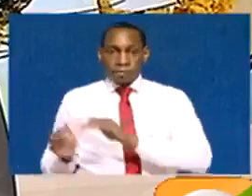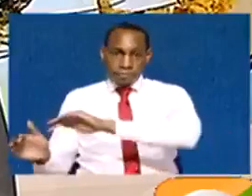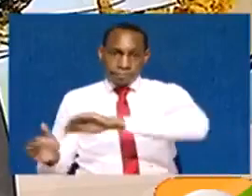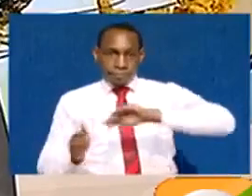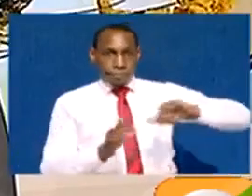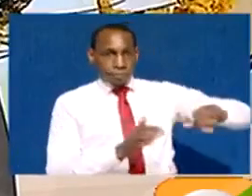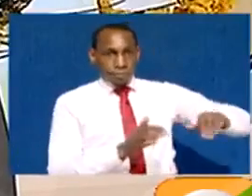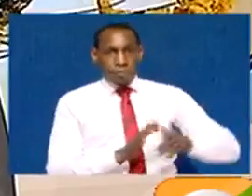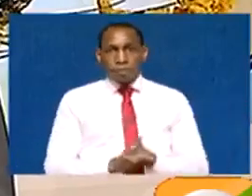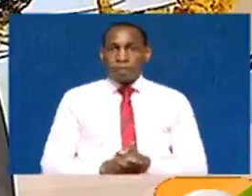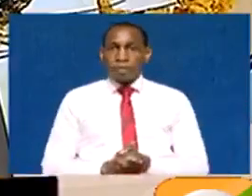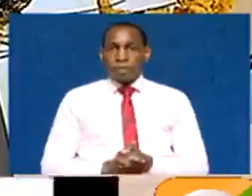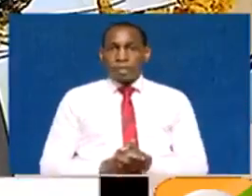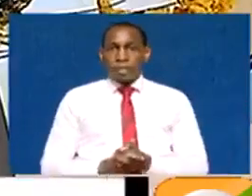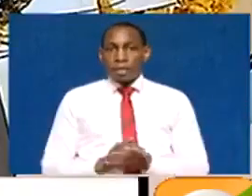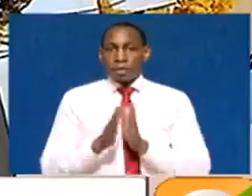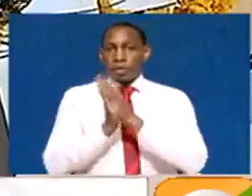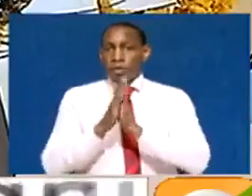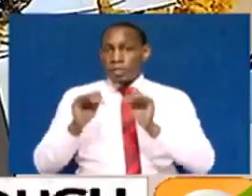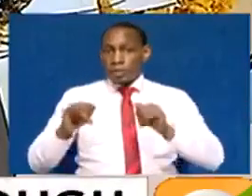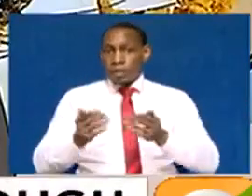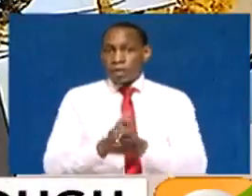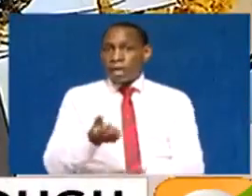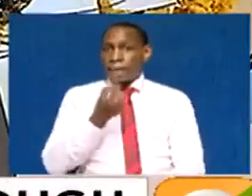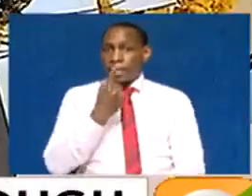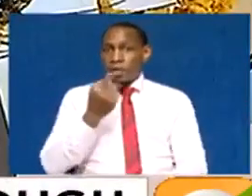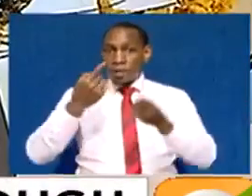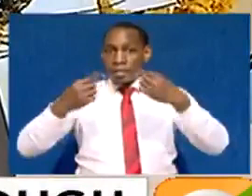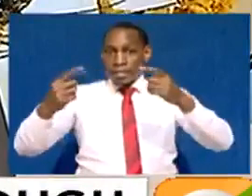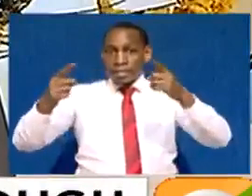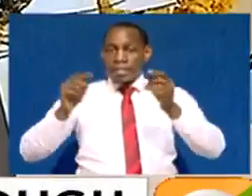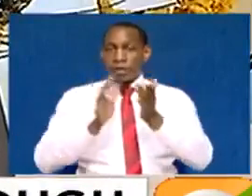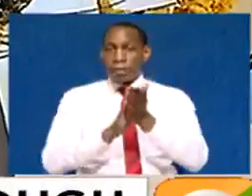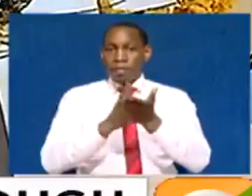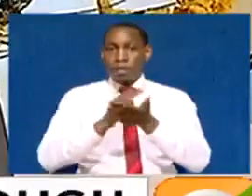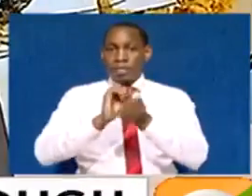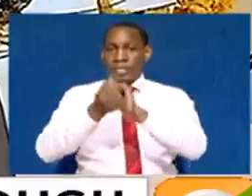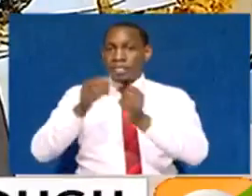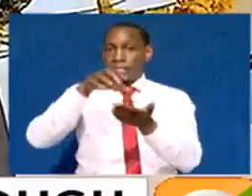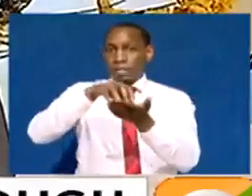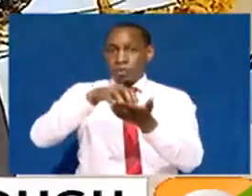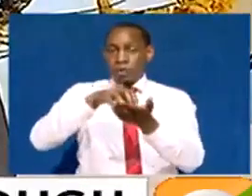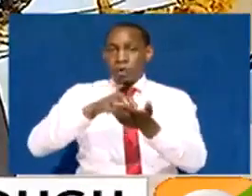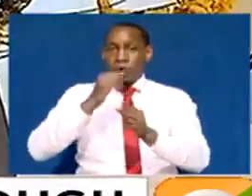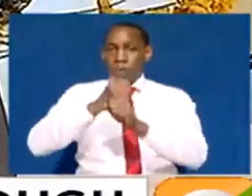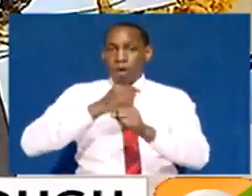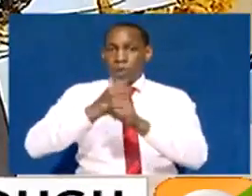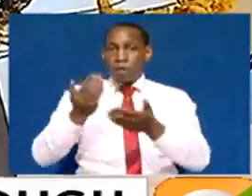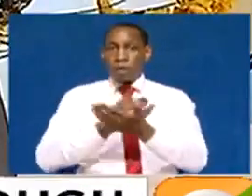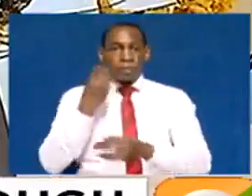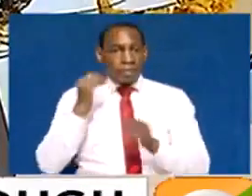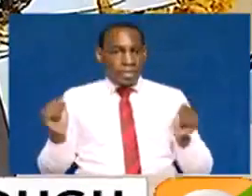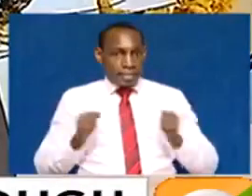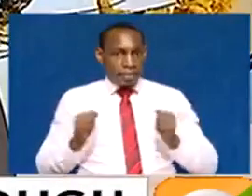Well, away from politics and on to some developments of the medical breakthrough that is being hailed as a game changer in the fight against